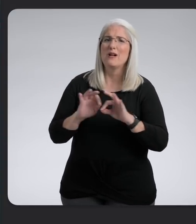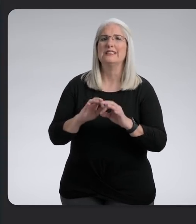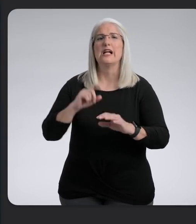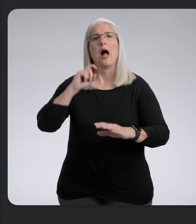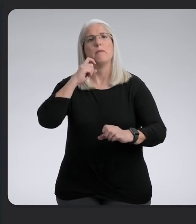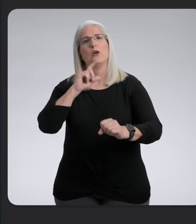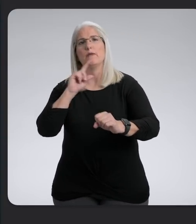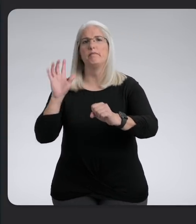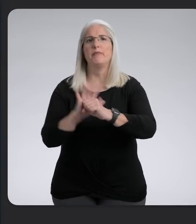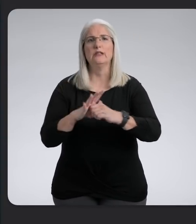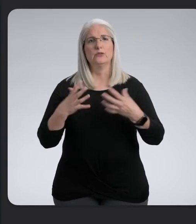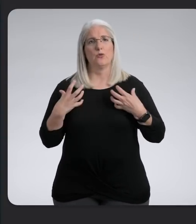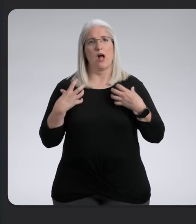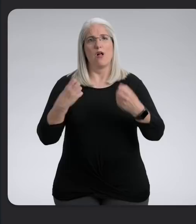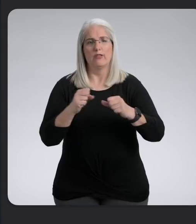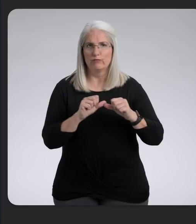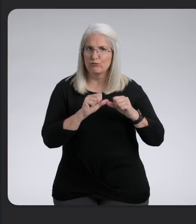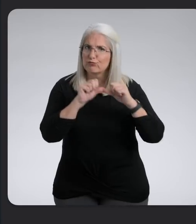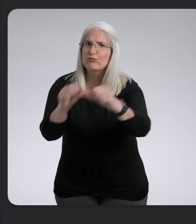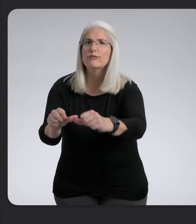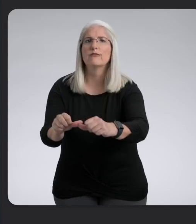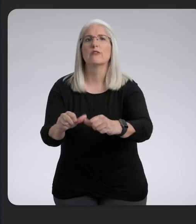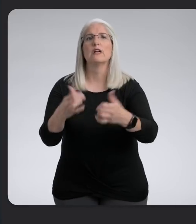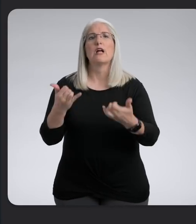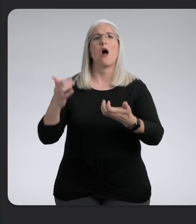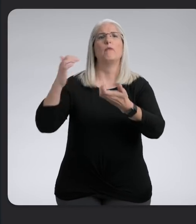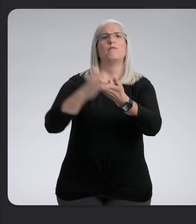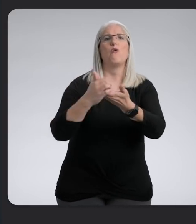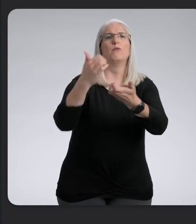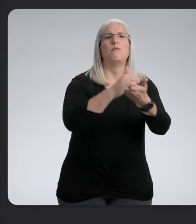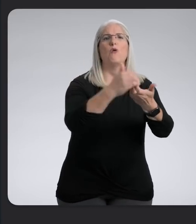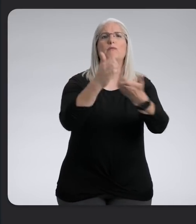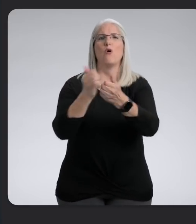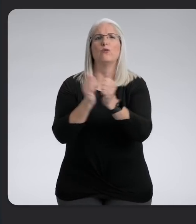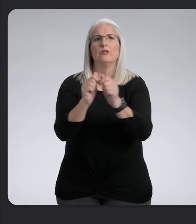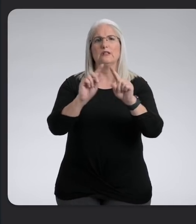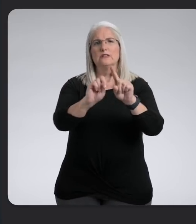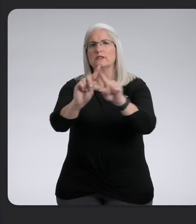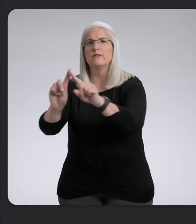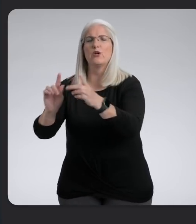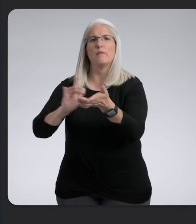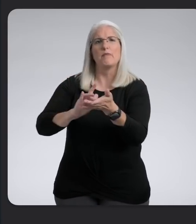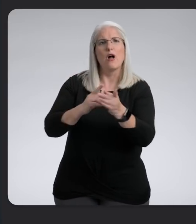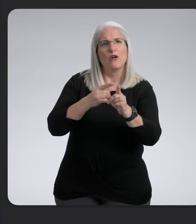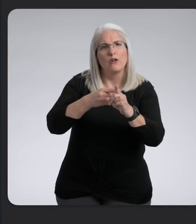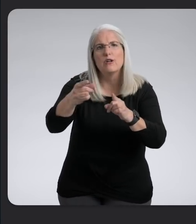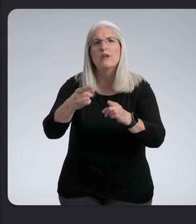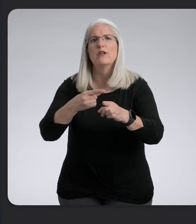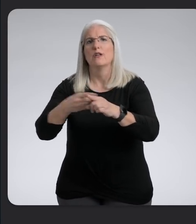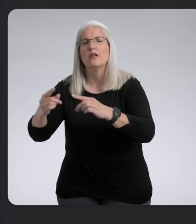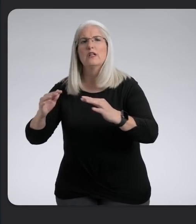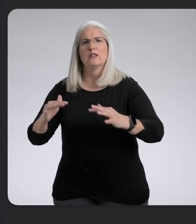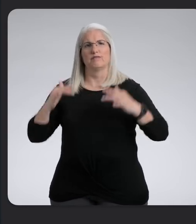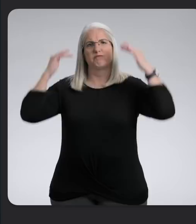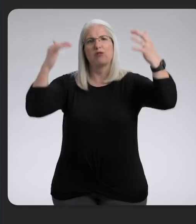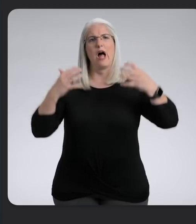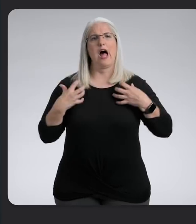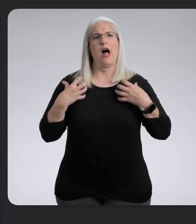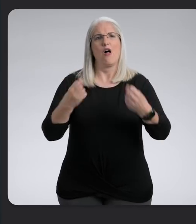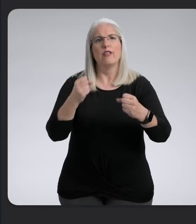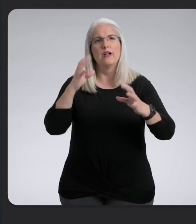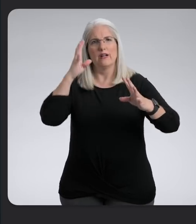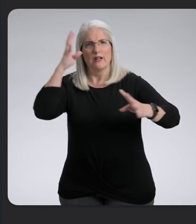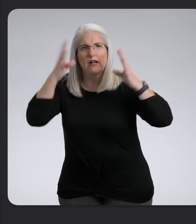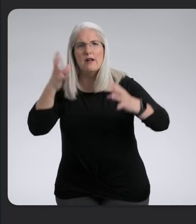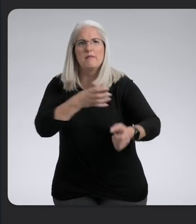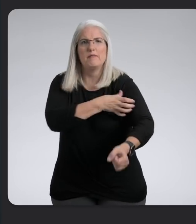stronger than ever. We're collaborating with medical experts to accelerate health innovation, and we're empowering individuals to improve their health